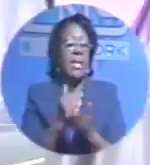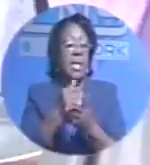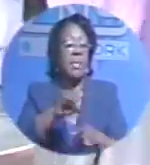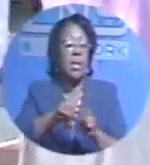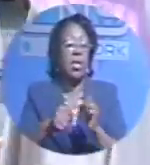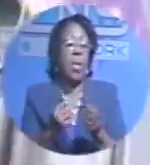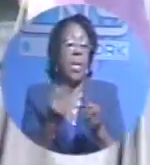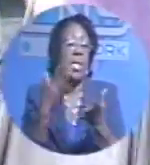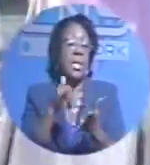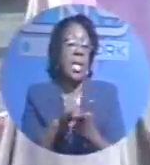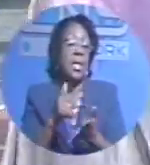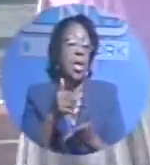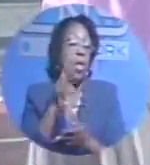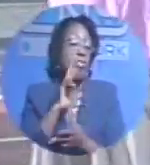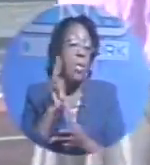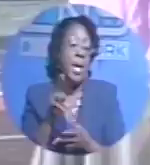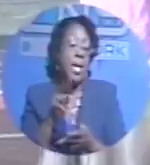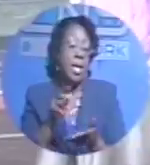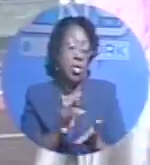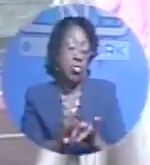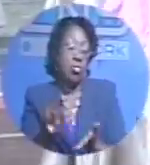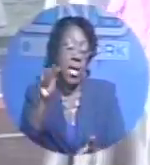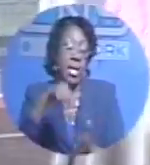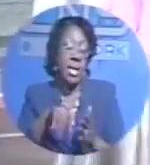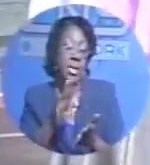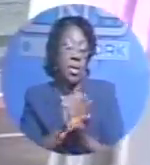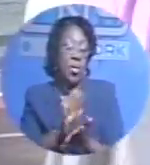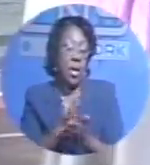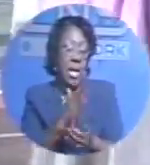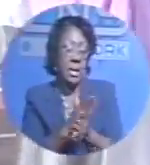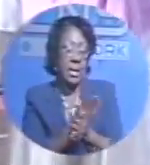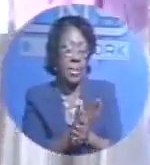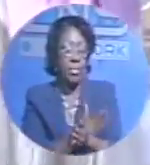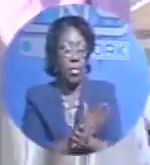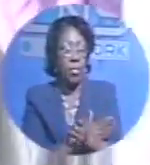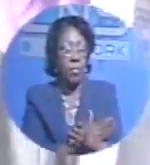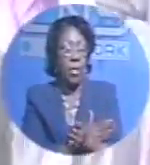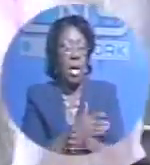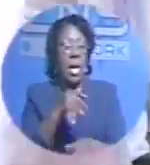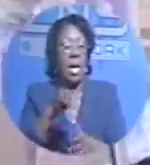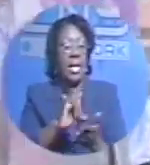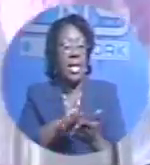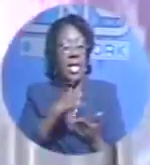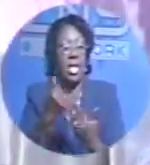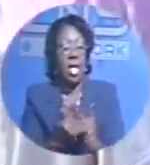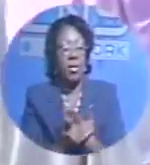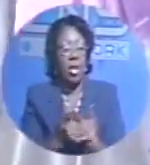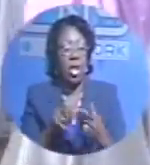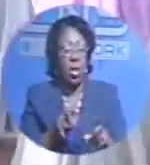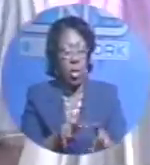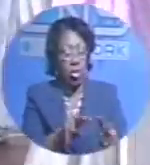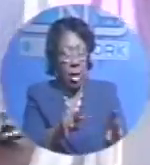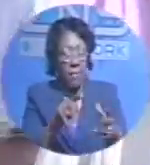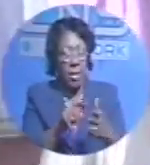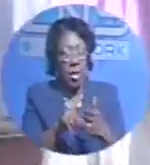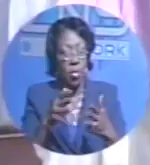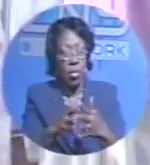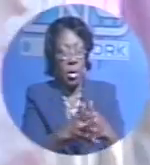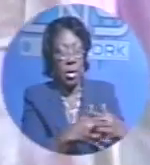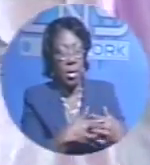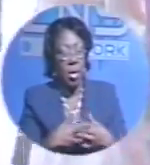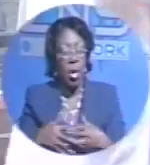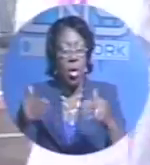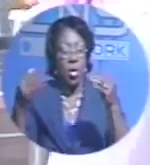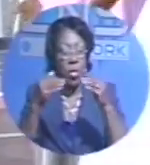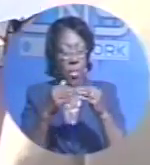fact, that Rebecca's grades have turned around tremendously. Come January 2013, she will travel to the United States to meet U.S.